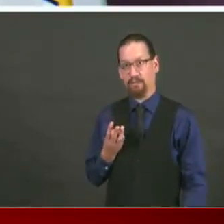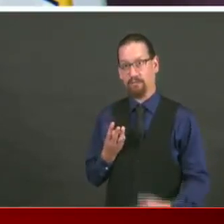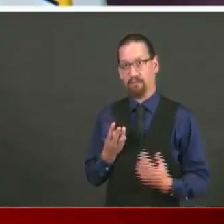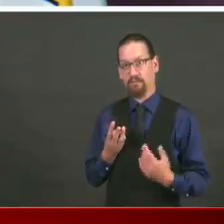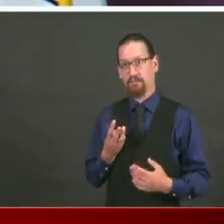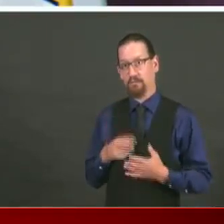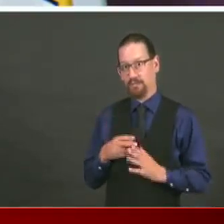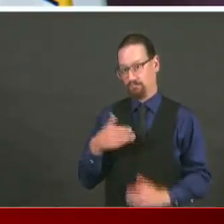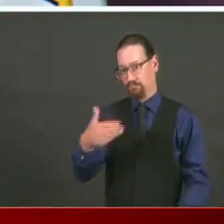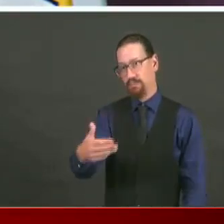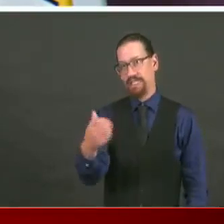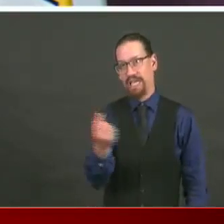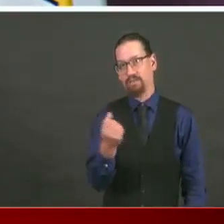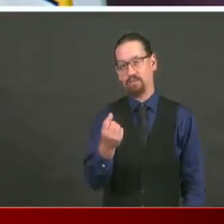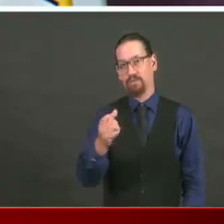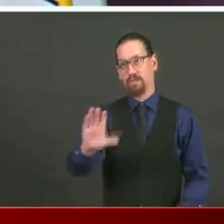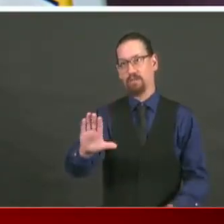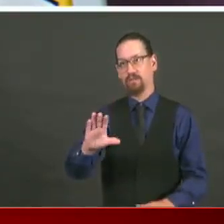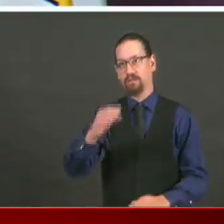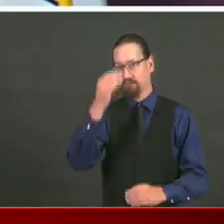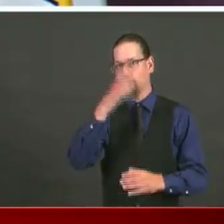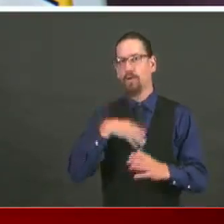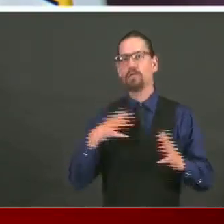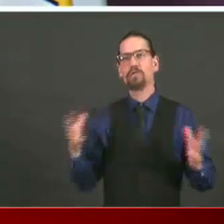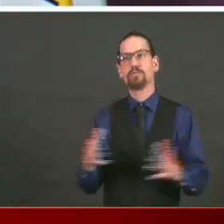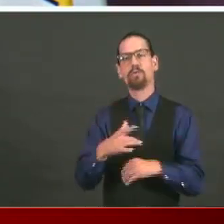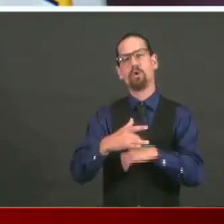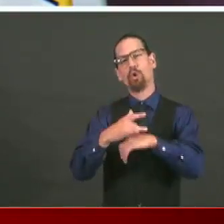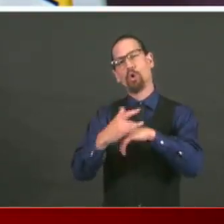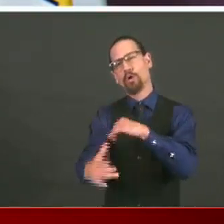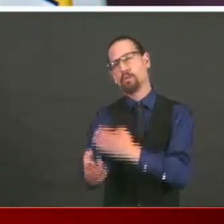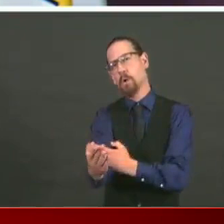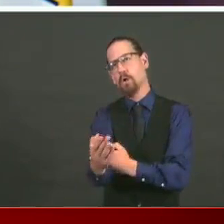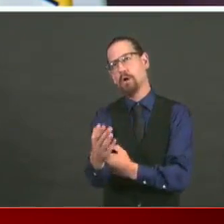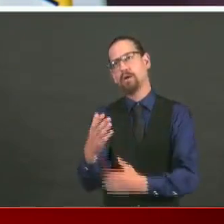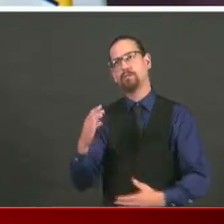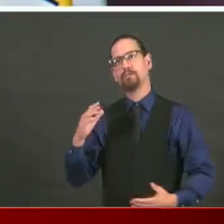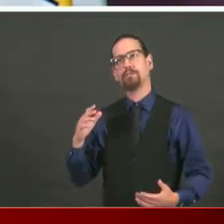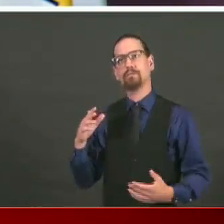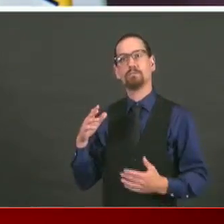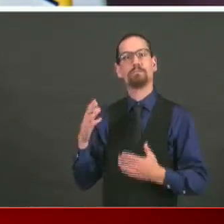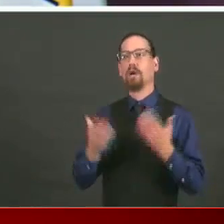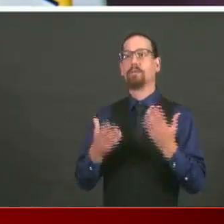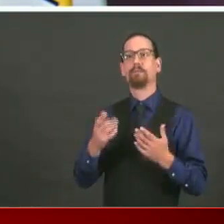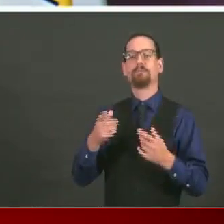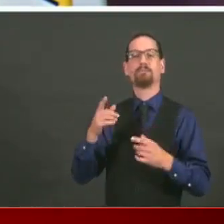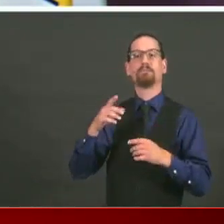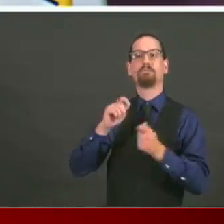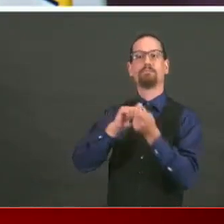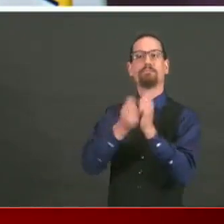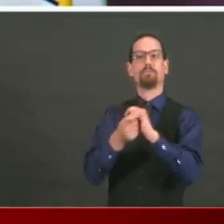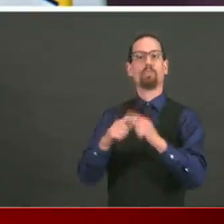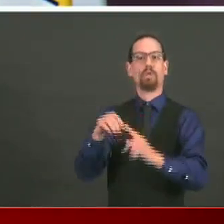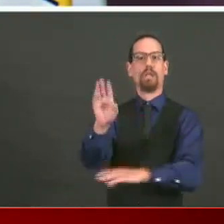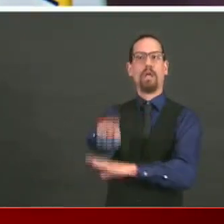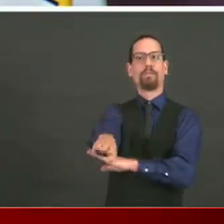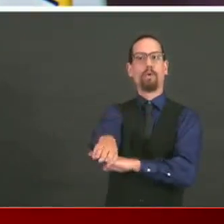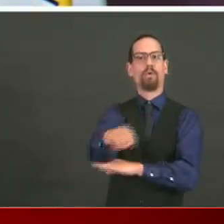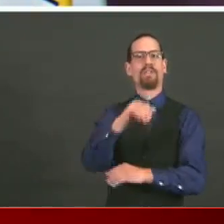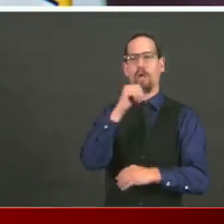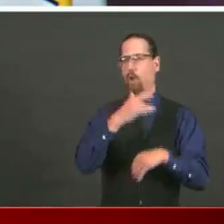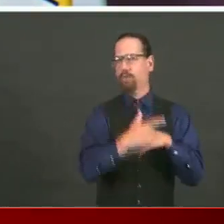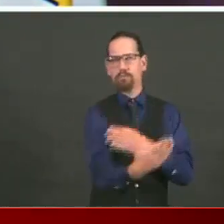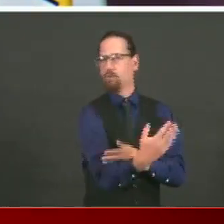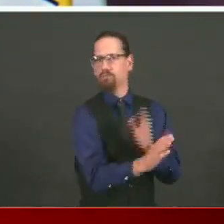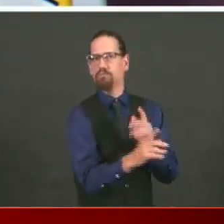spot. Maybe you should go at 5 o'clock instead of 9 in the morning. Maybe you should go first thing in the morning and leave early. Maybe you should not go